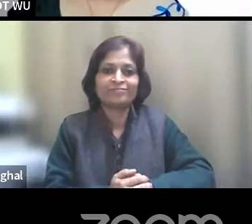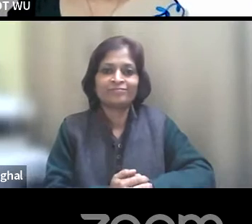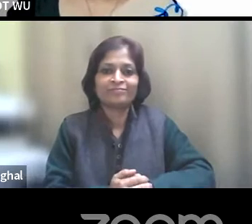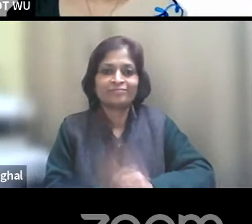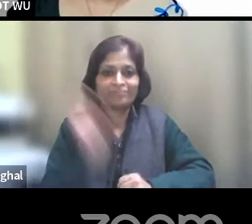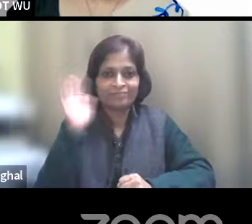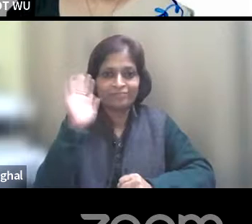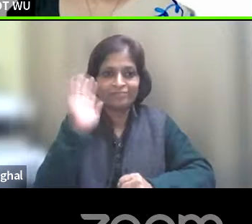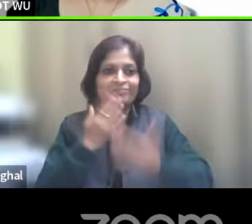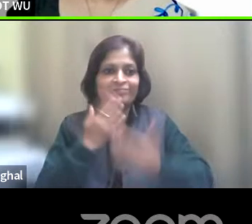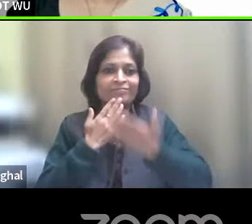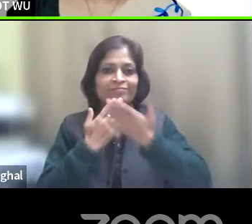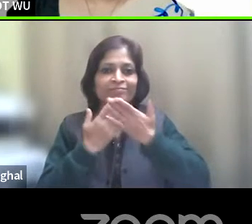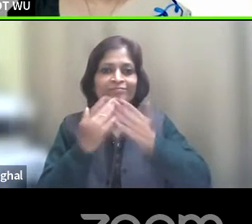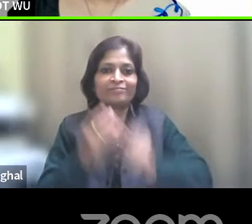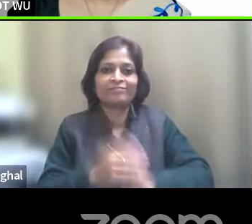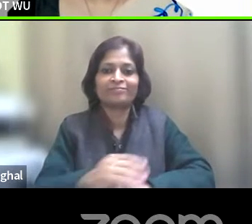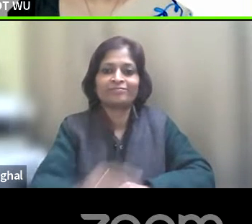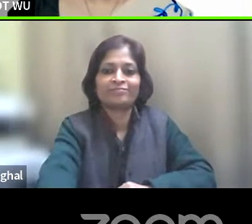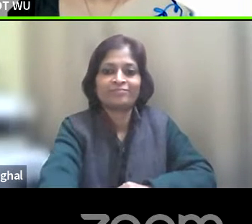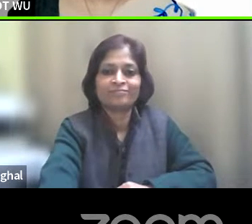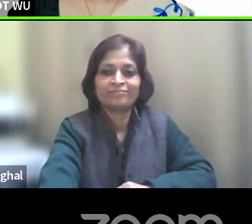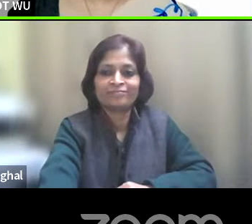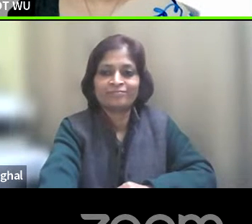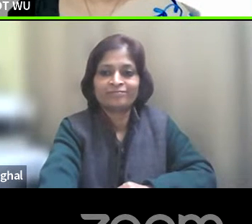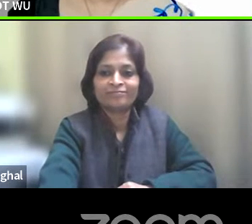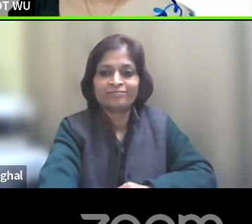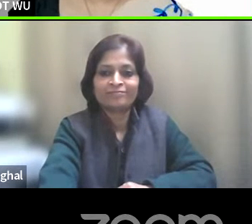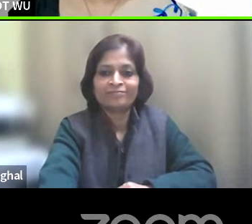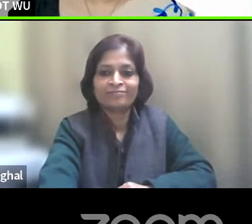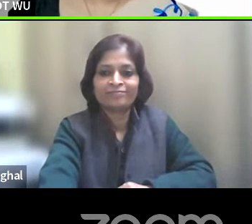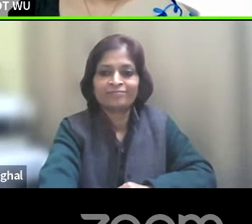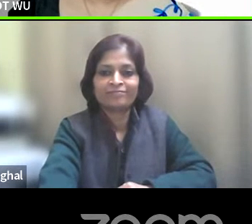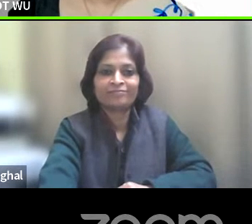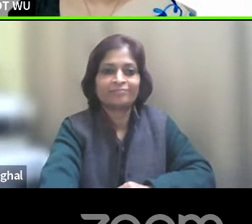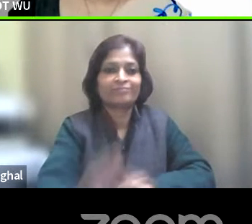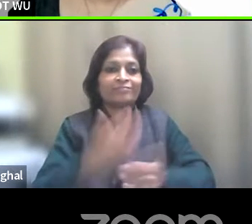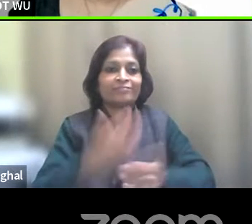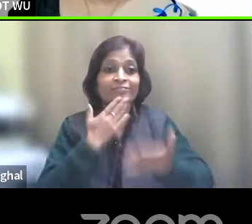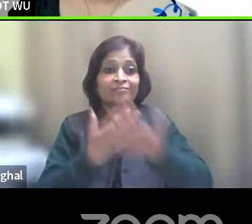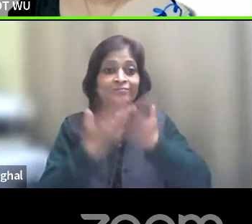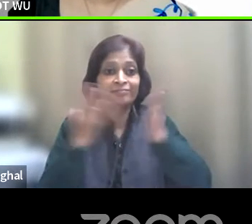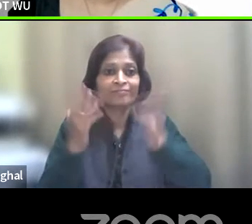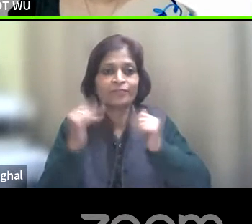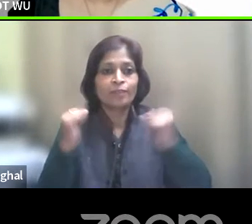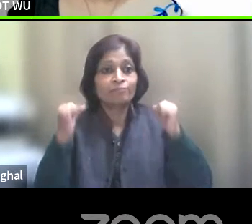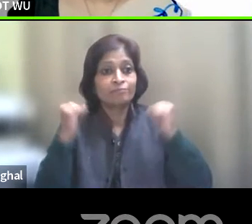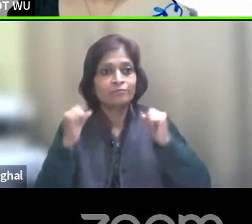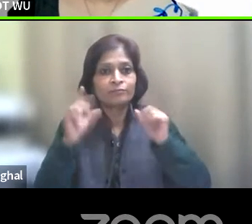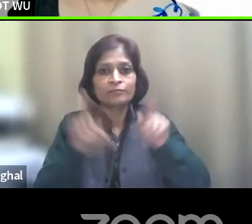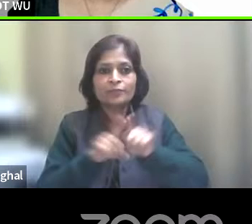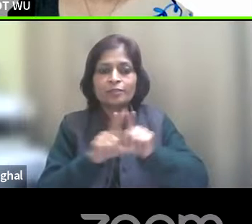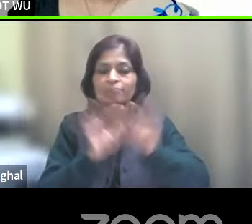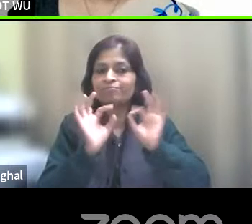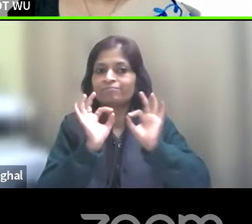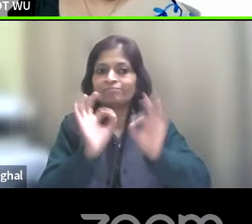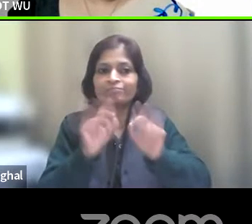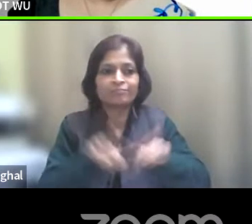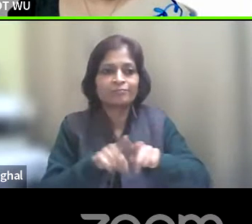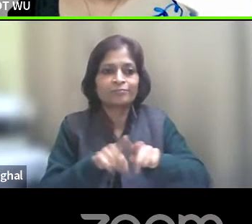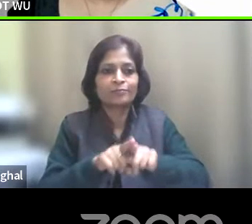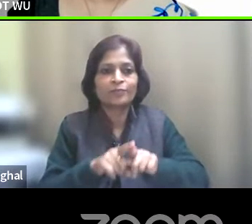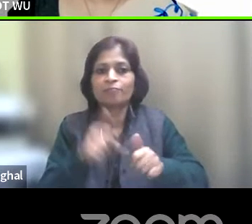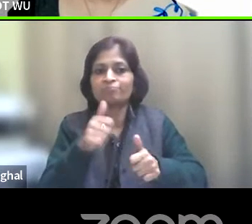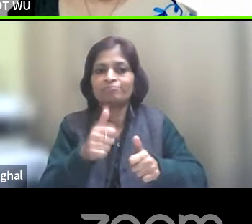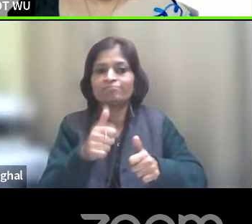right. Bye-bye. Thank you so much, Dr. Vivina. That was for chairing the session so ably. We really appreciate